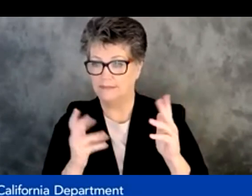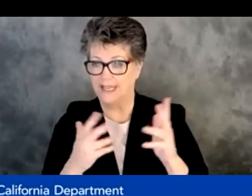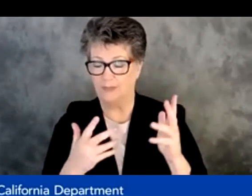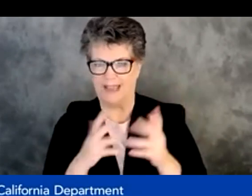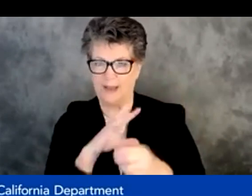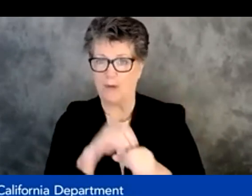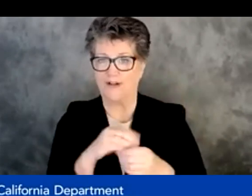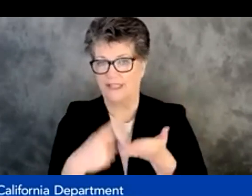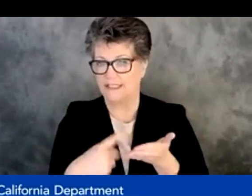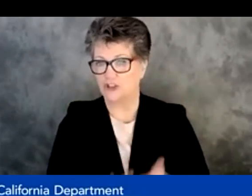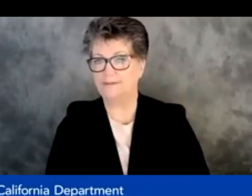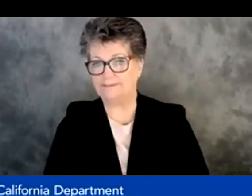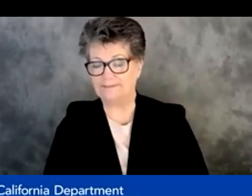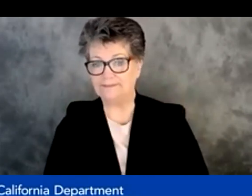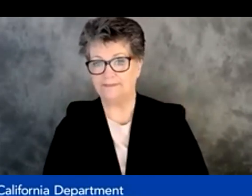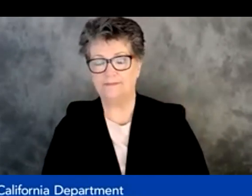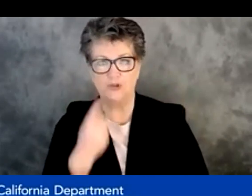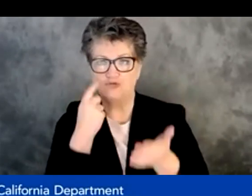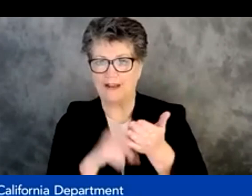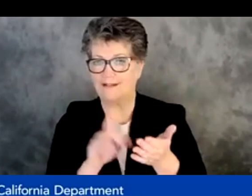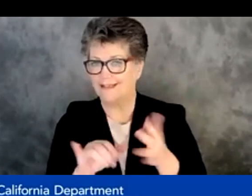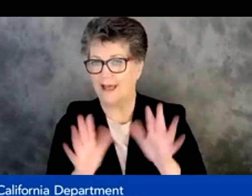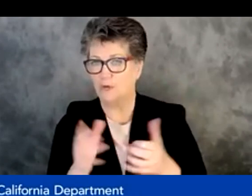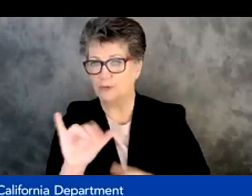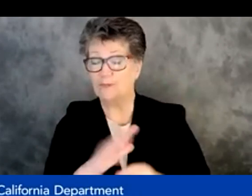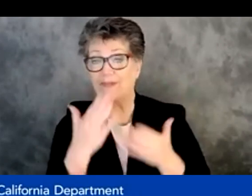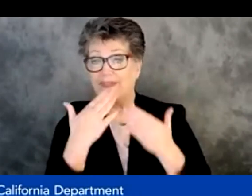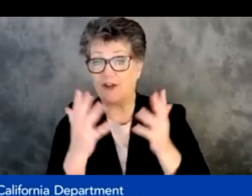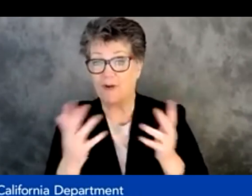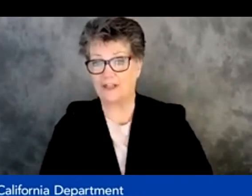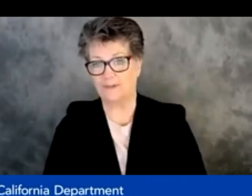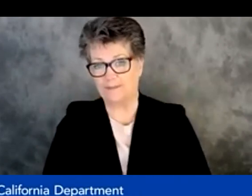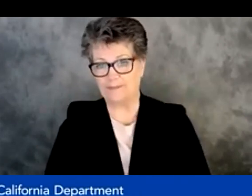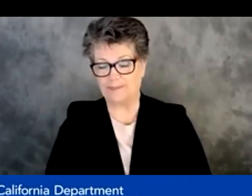of the discussion to recognize that group as well. Thank you very much.